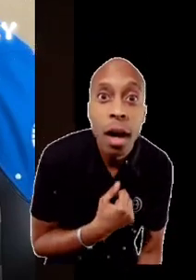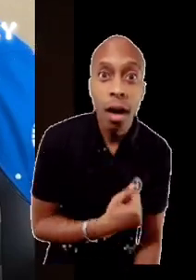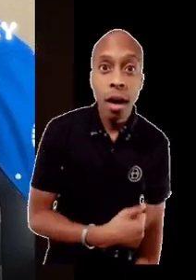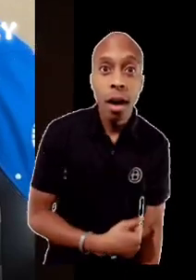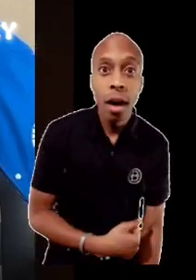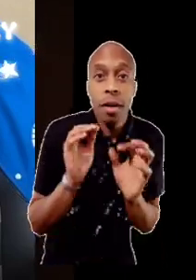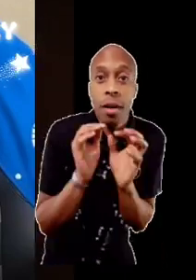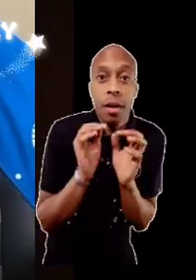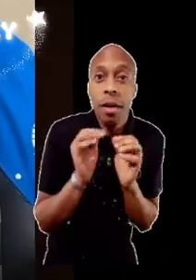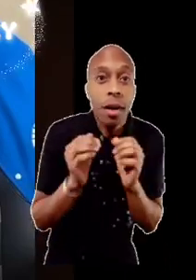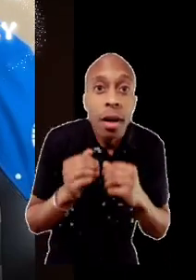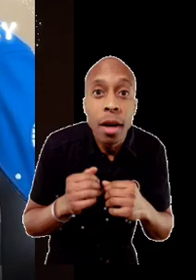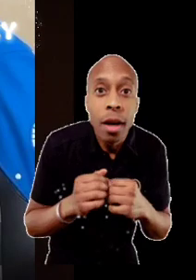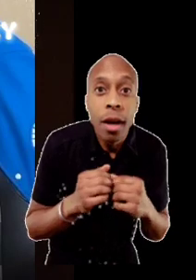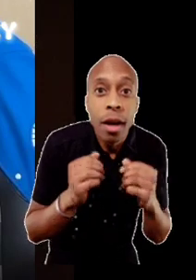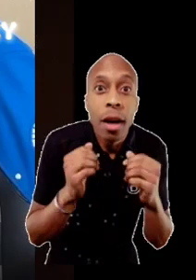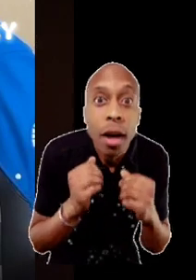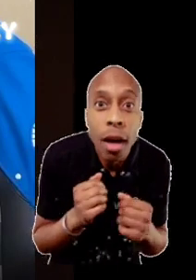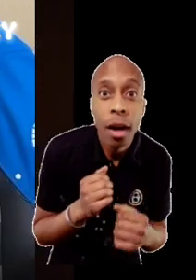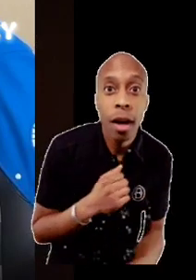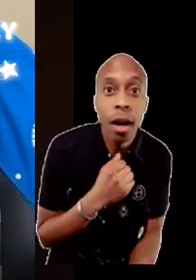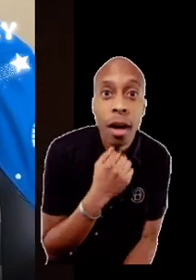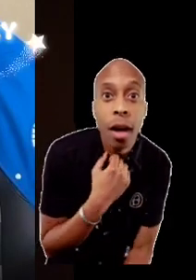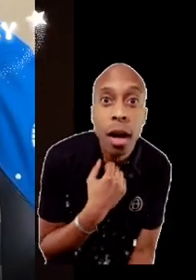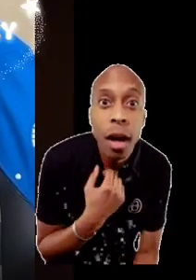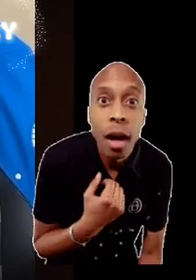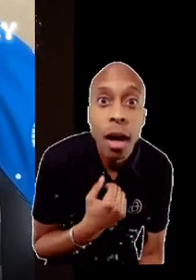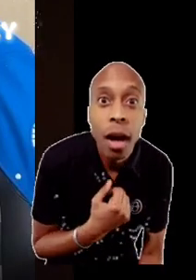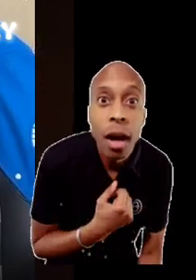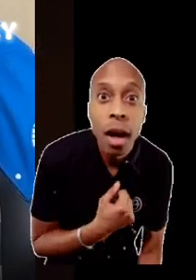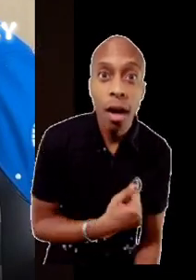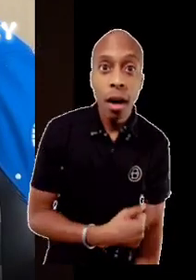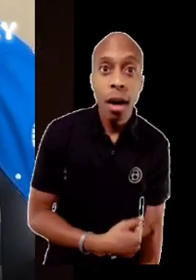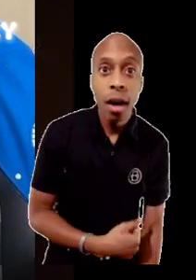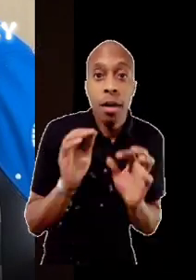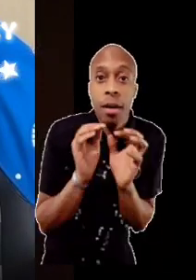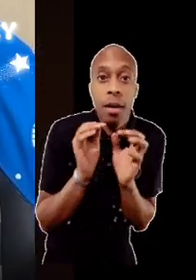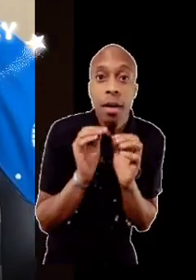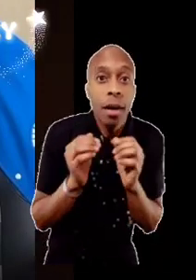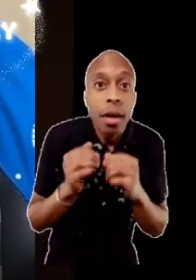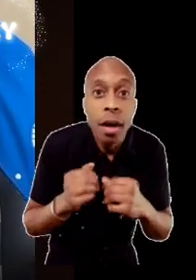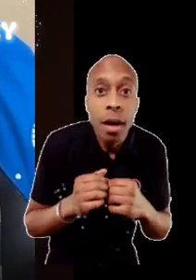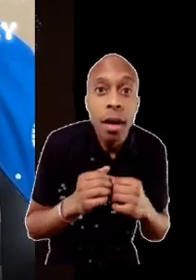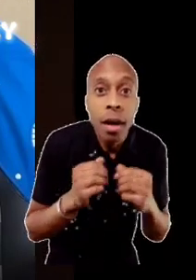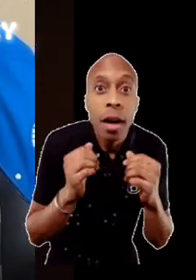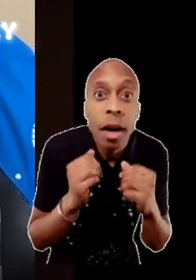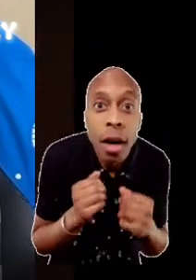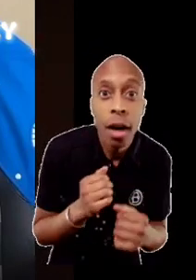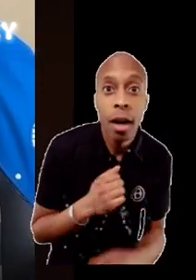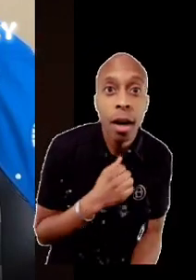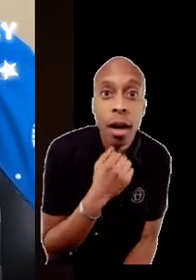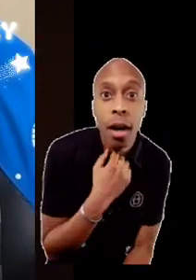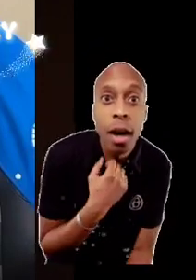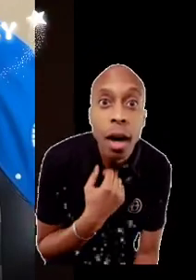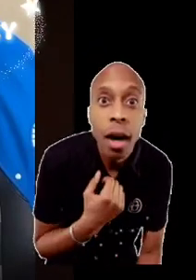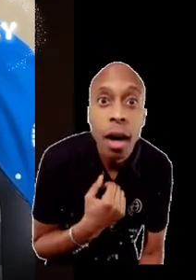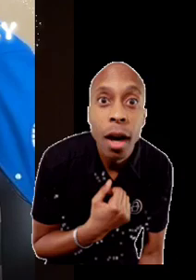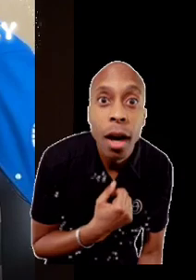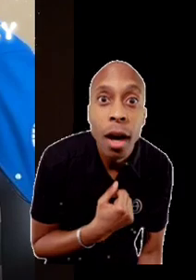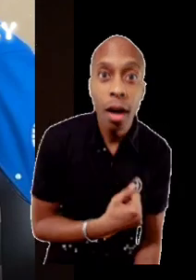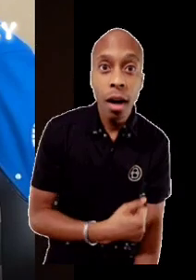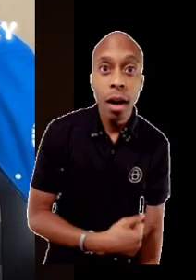No. Always looking nice. Always me I chill out in my yard. You can't tell. Yeah, sorry for that.